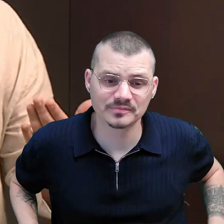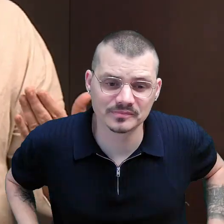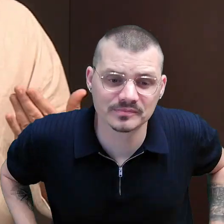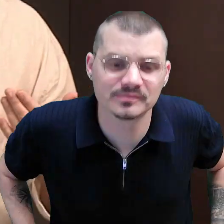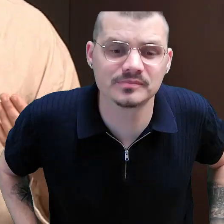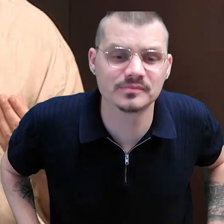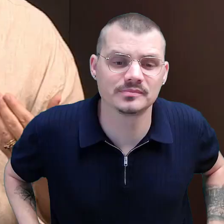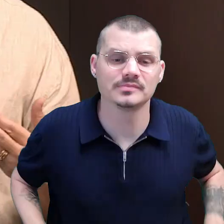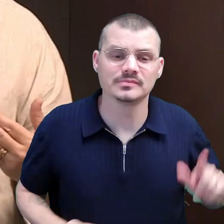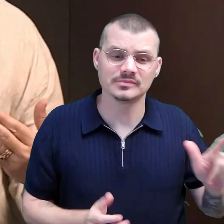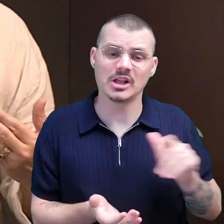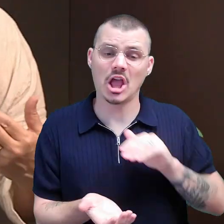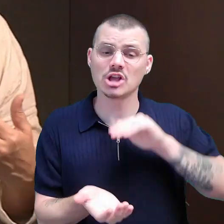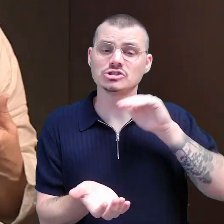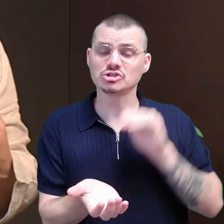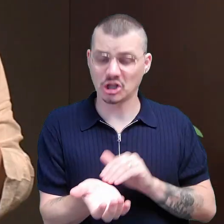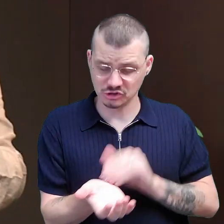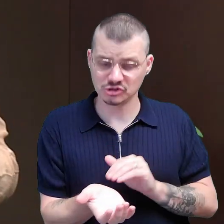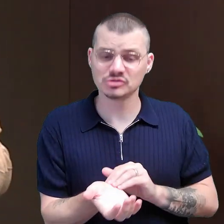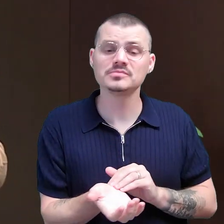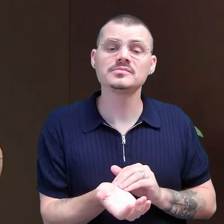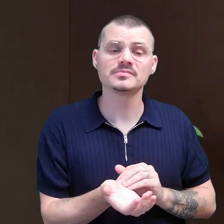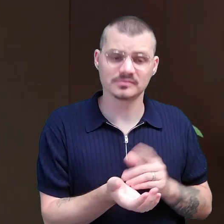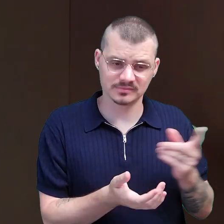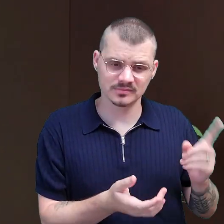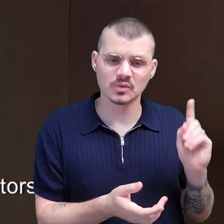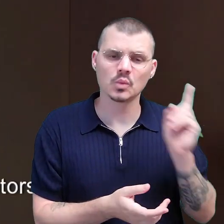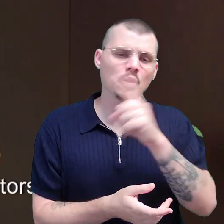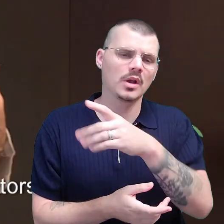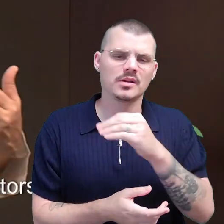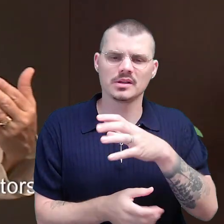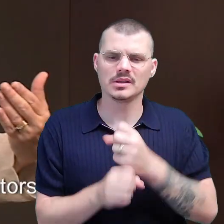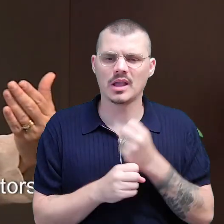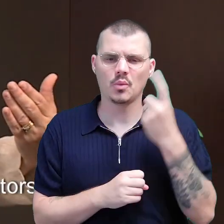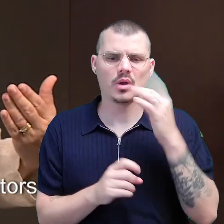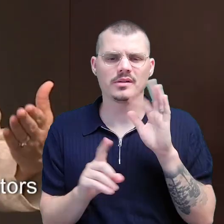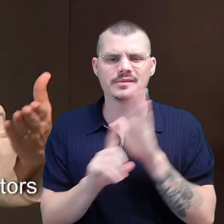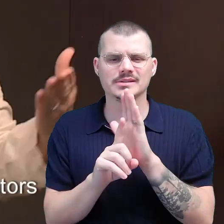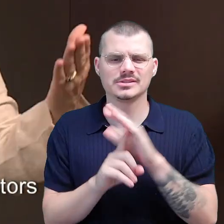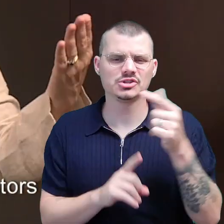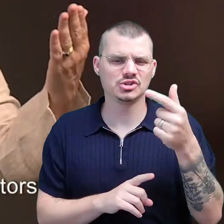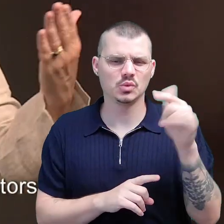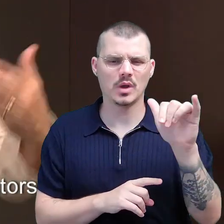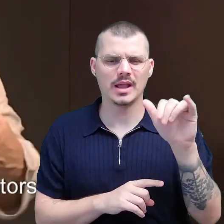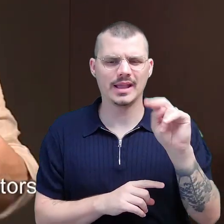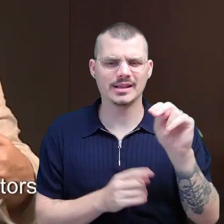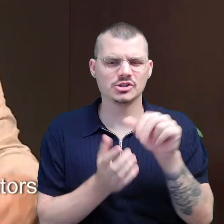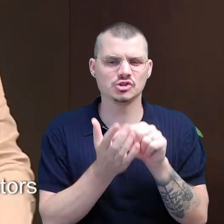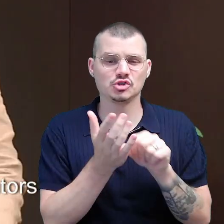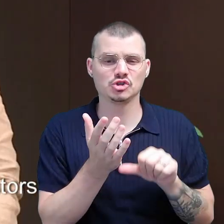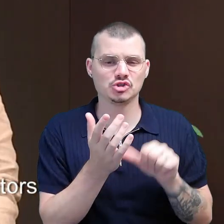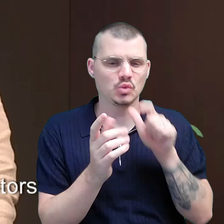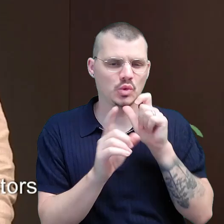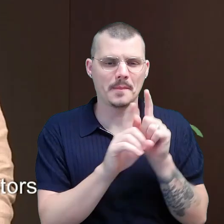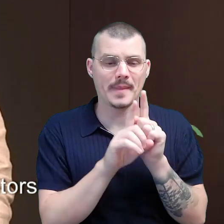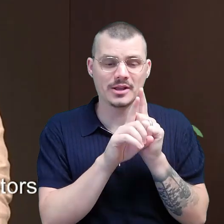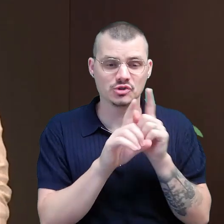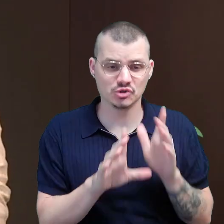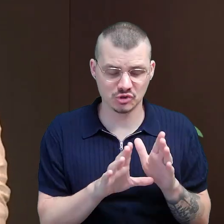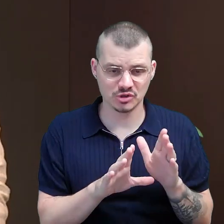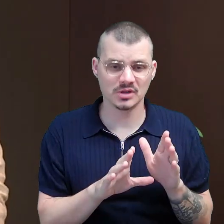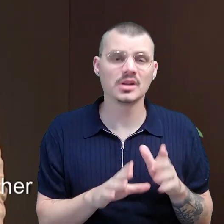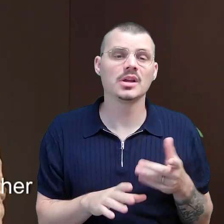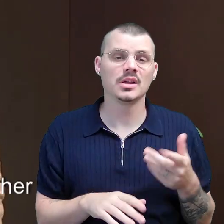So this doctor, he got himself one of his GYN surgeon